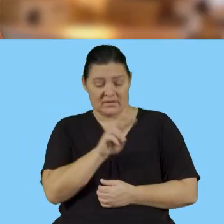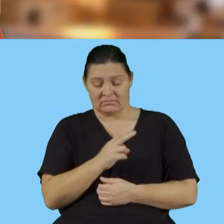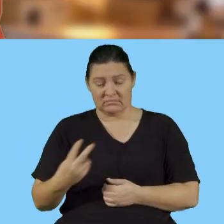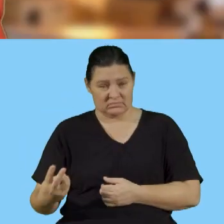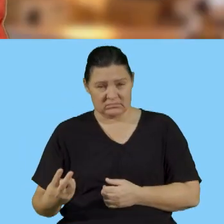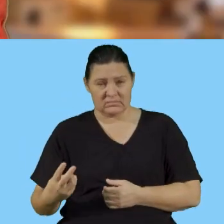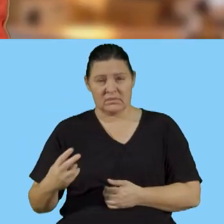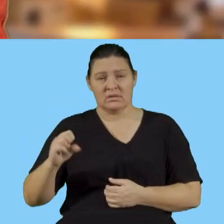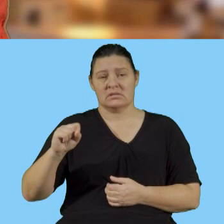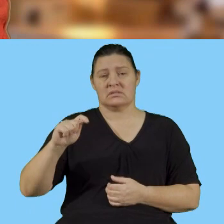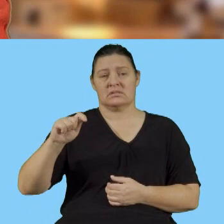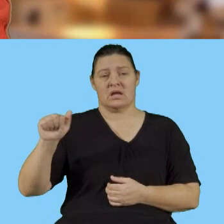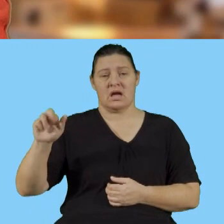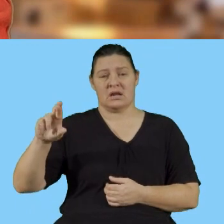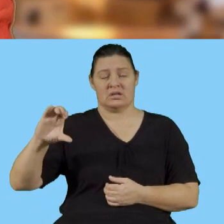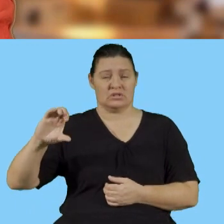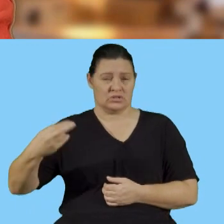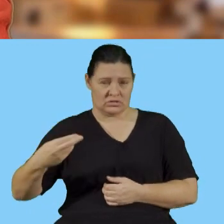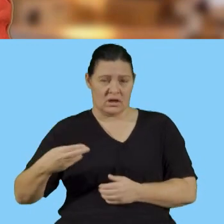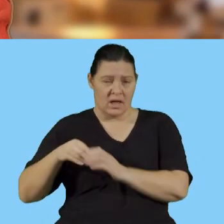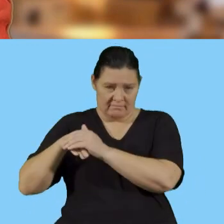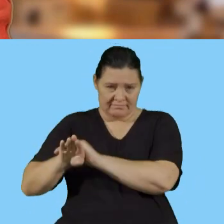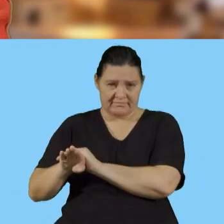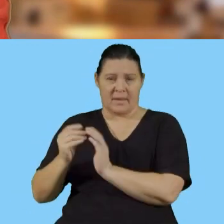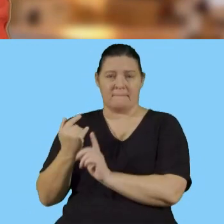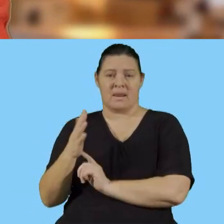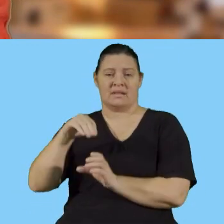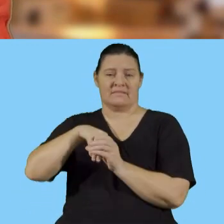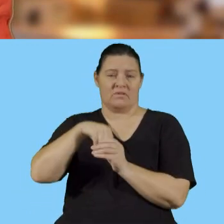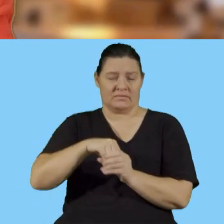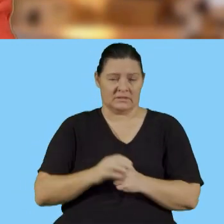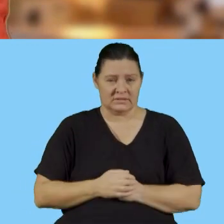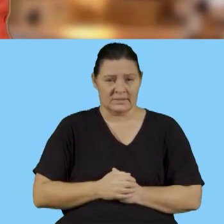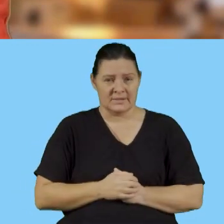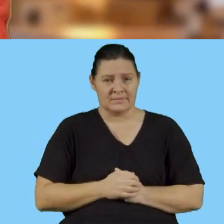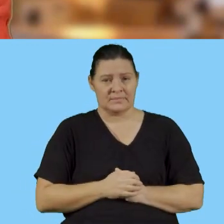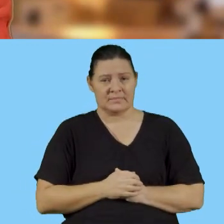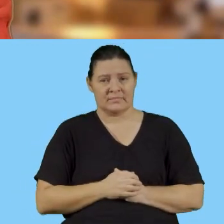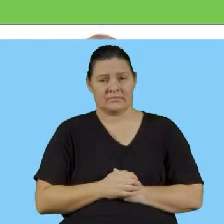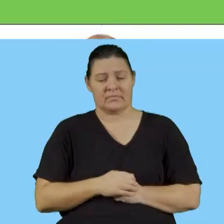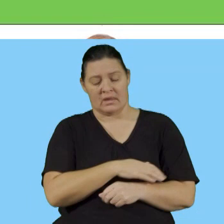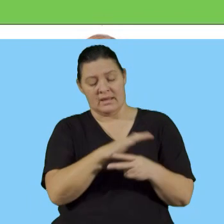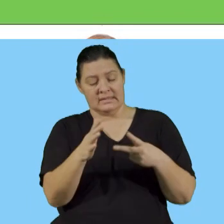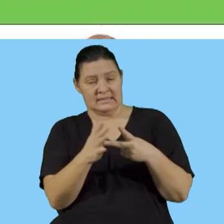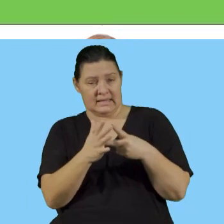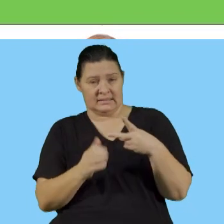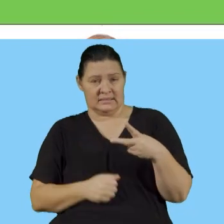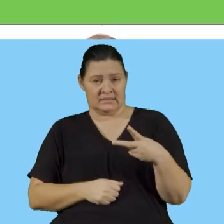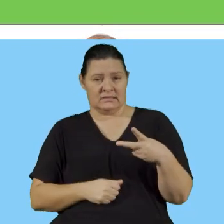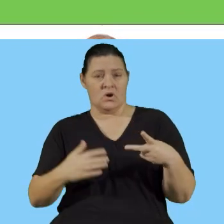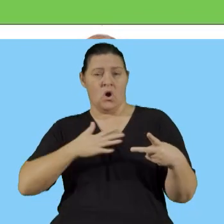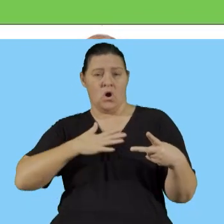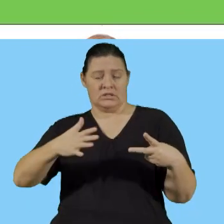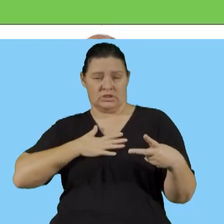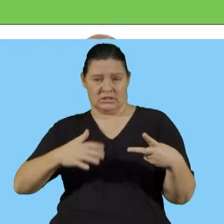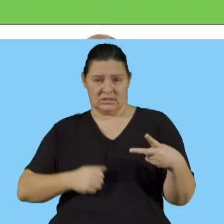is going to be stored and reserved in the plant. The second product is oxygen.